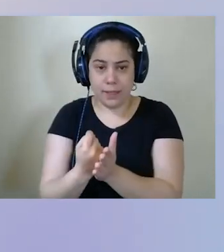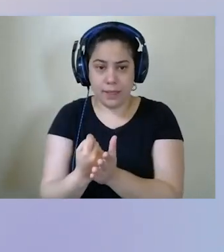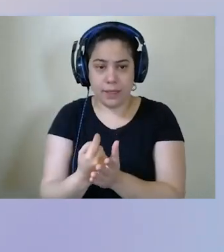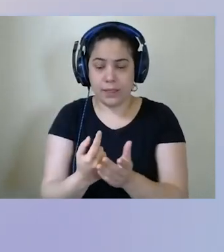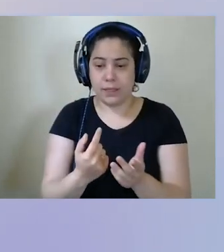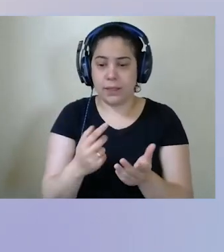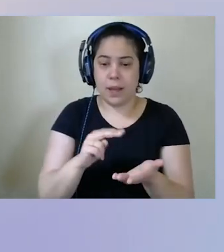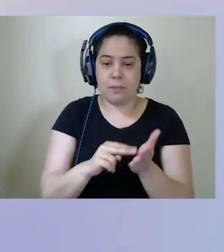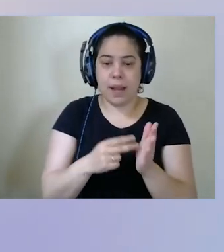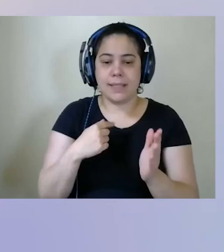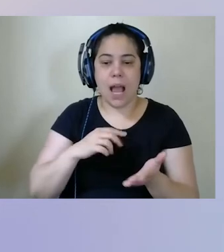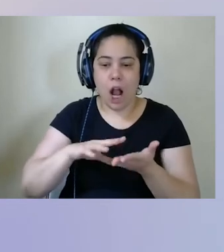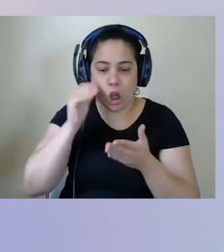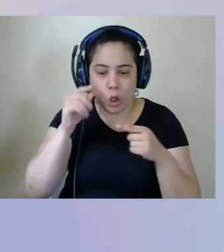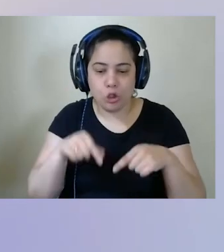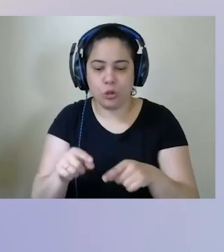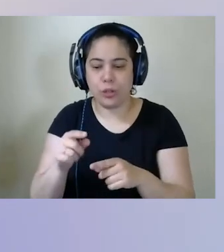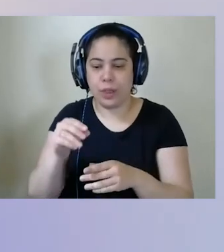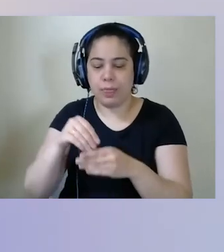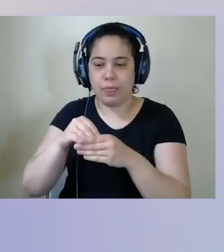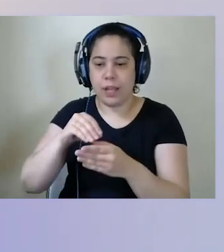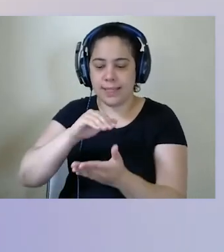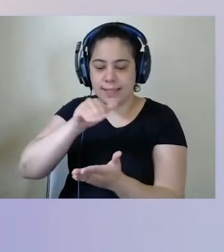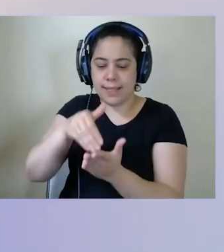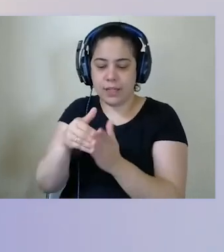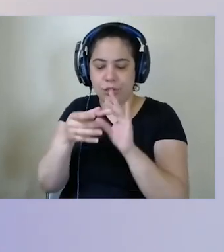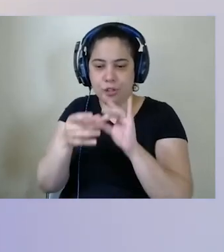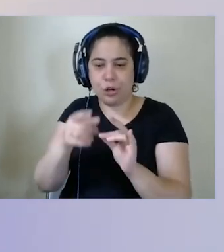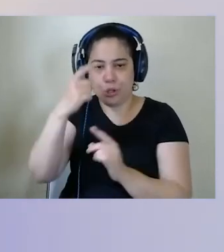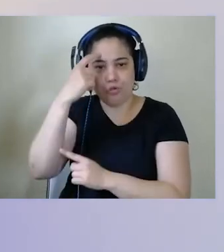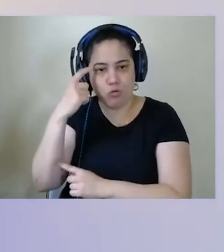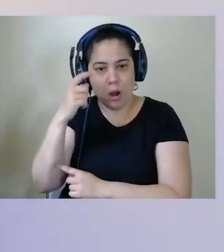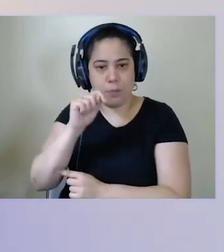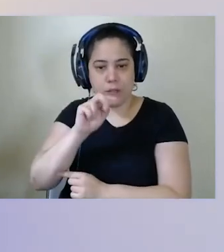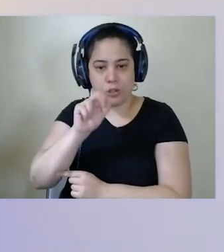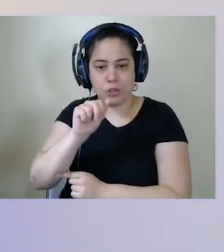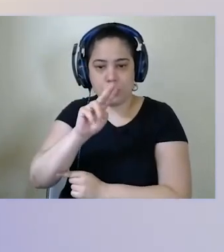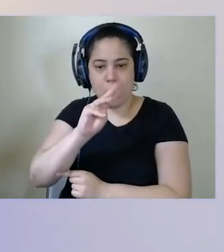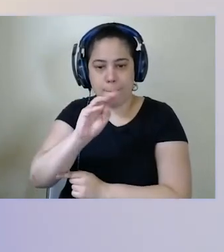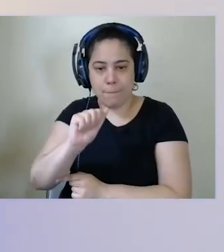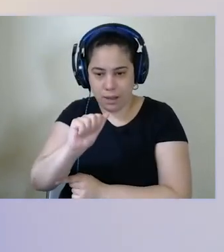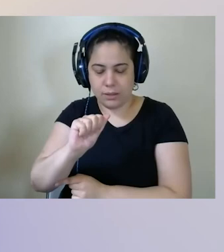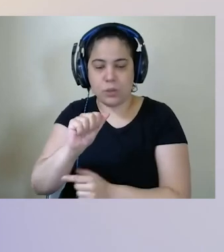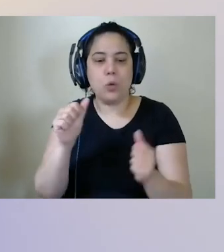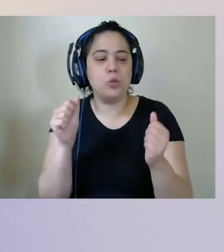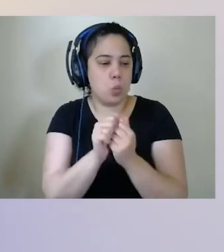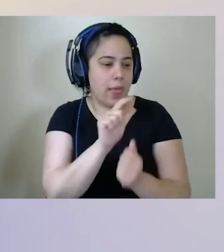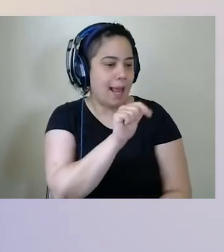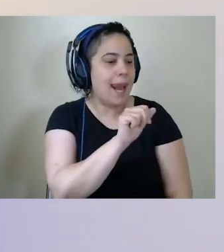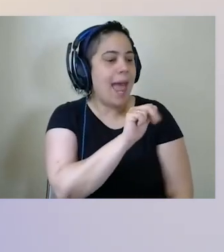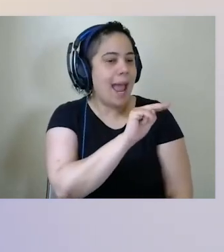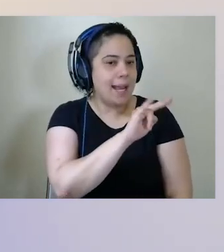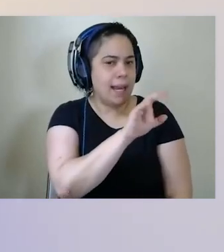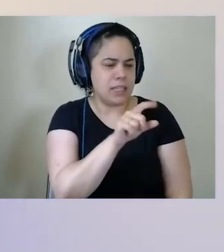center. And one of my trainees at the trauma center was Ruth Lanius. She got it